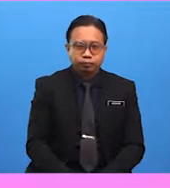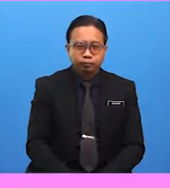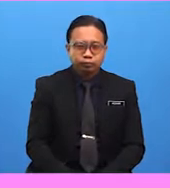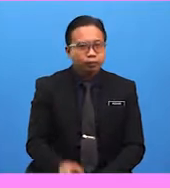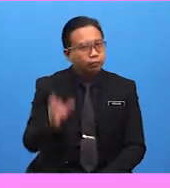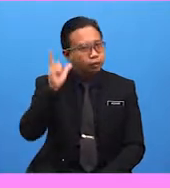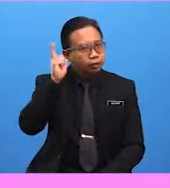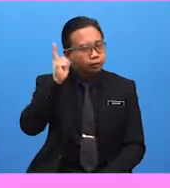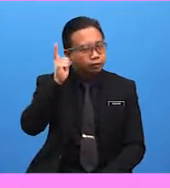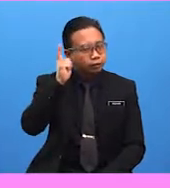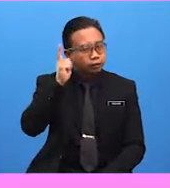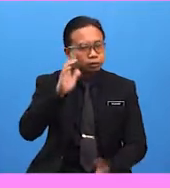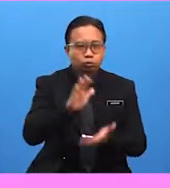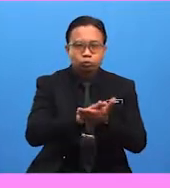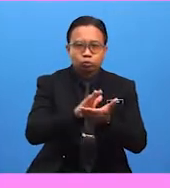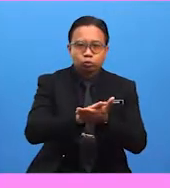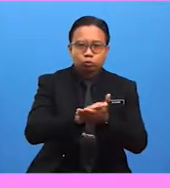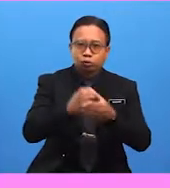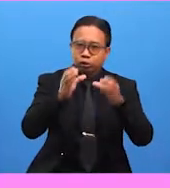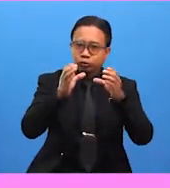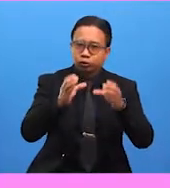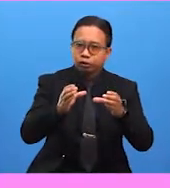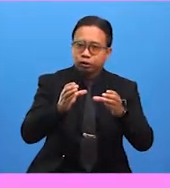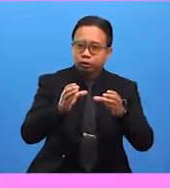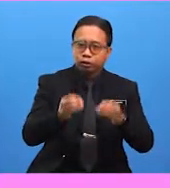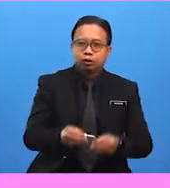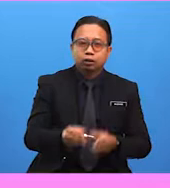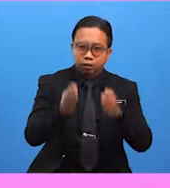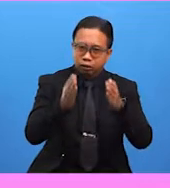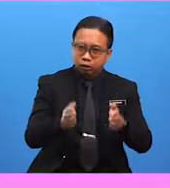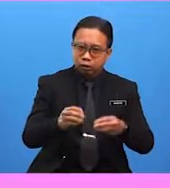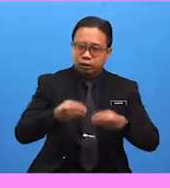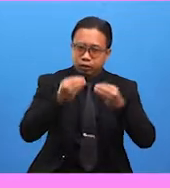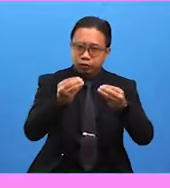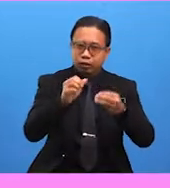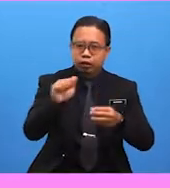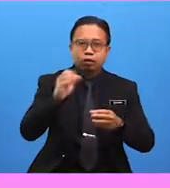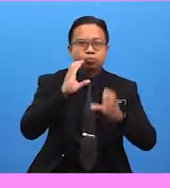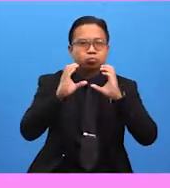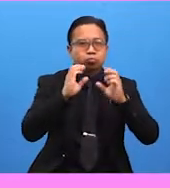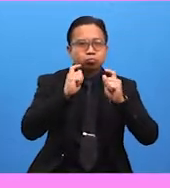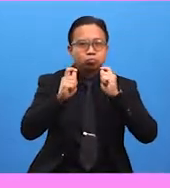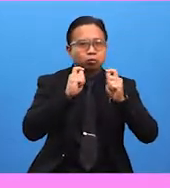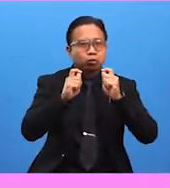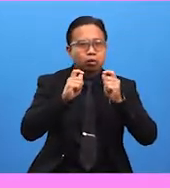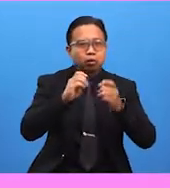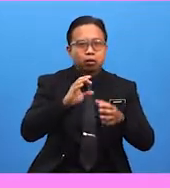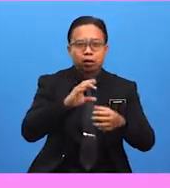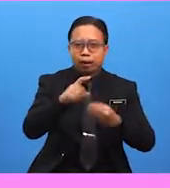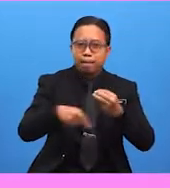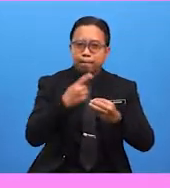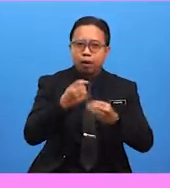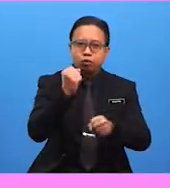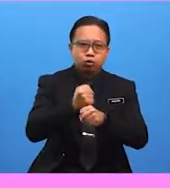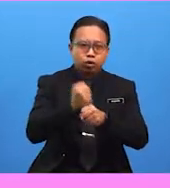Listen to a school counselor giving a talk about jobs that will be in demand in